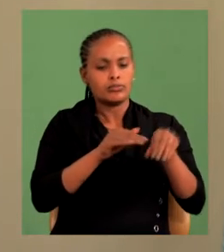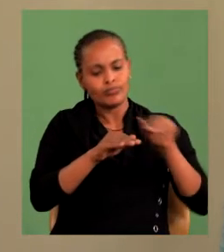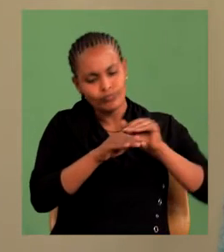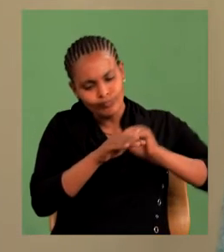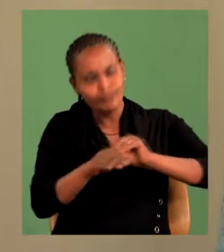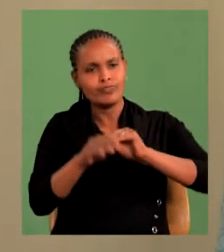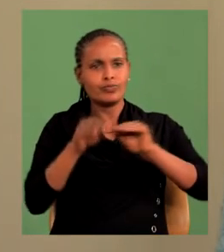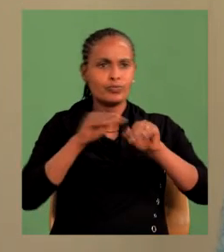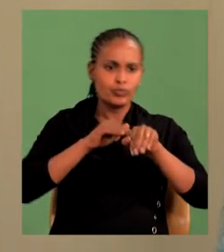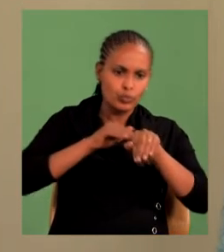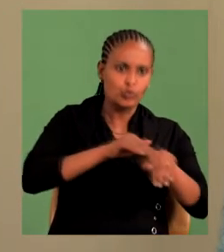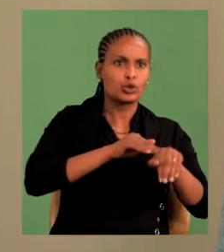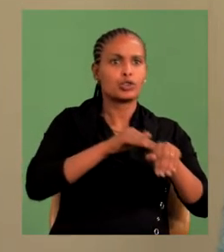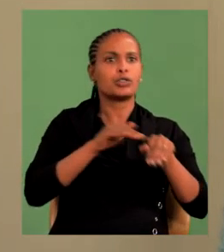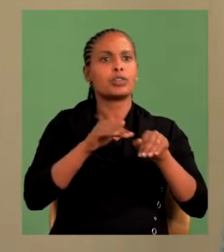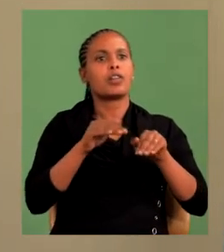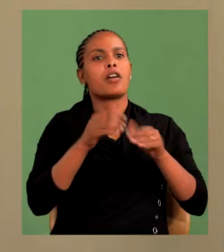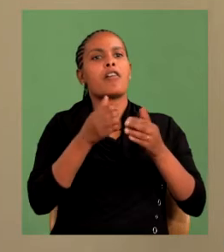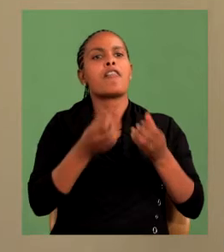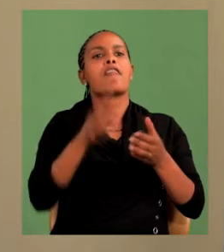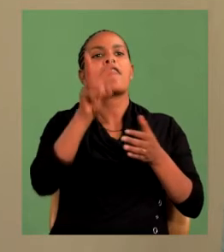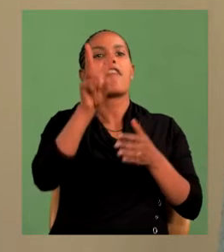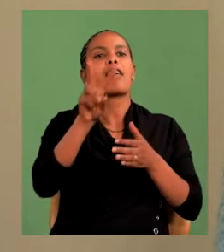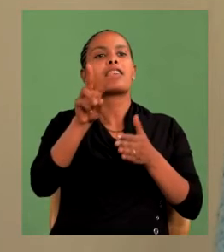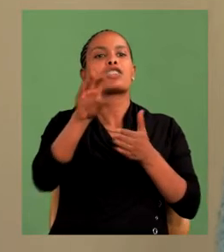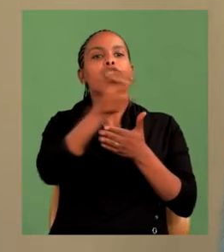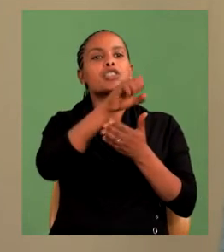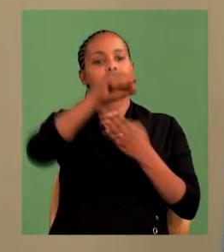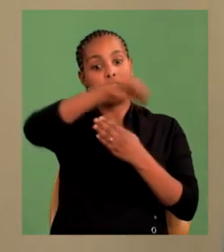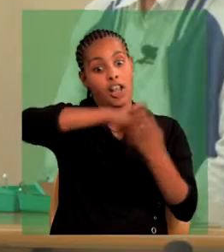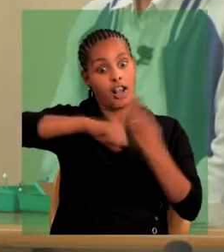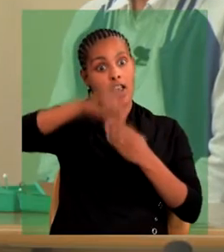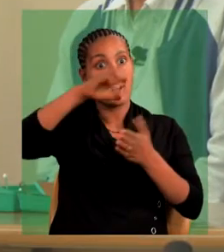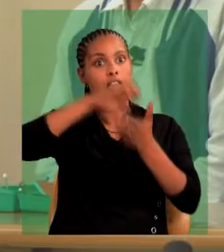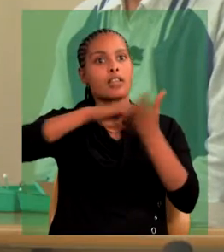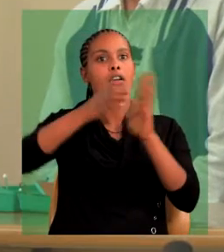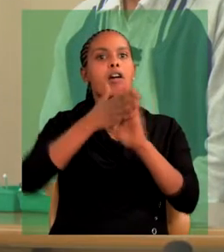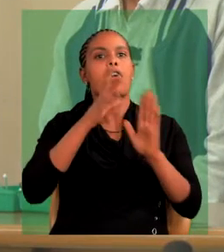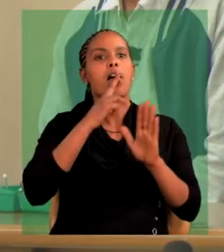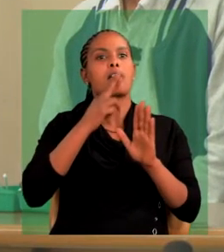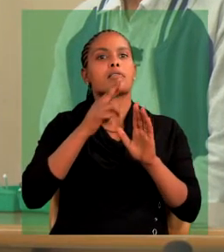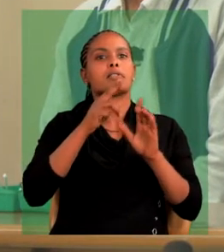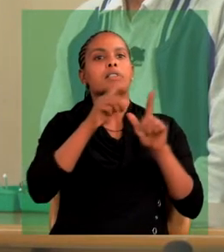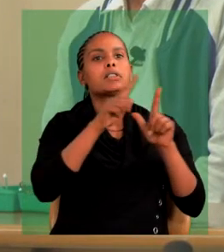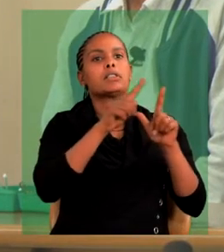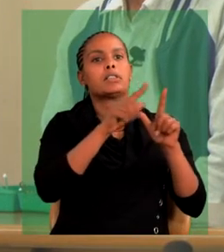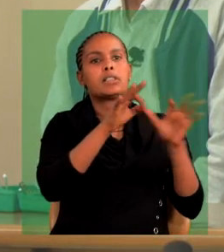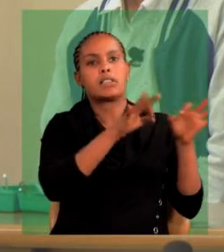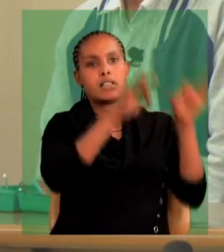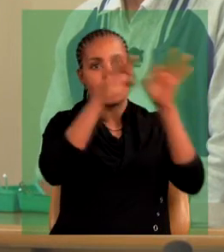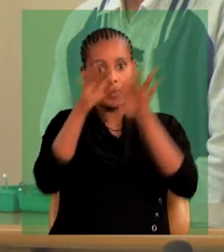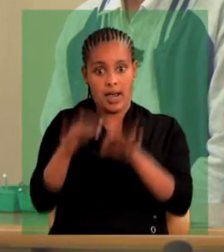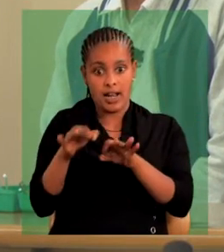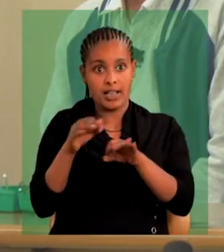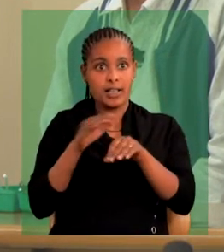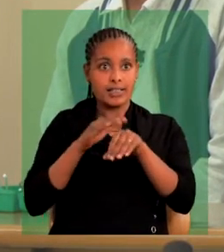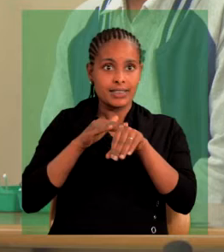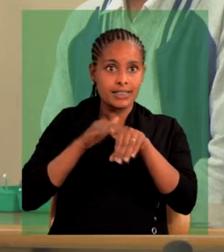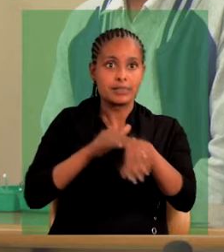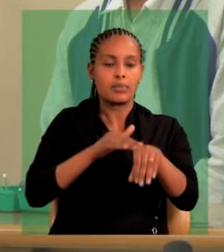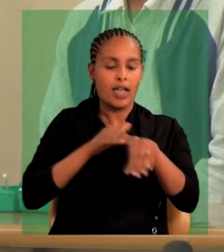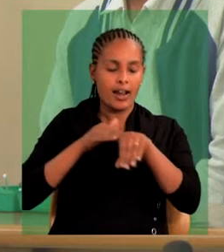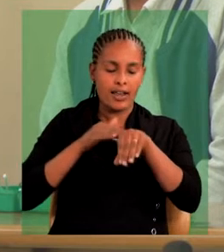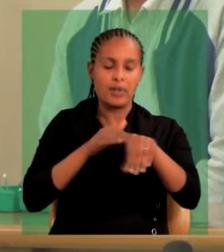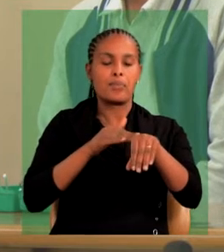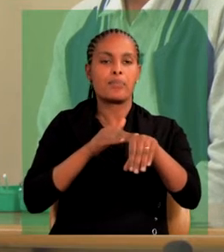another. The valence shell electron pairs are repelling. The valence shell electron